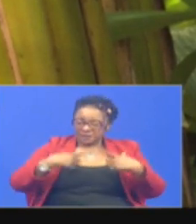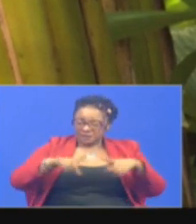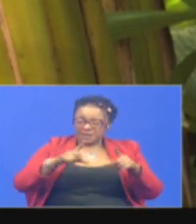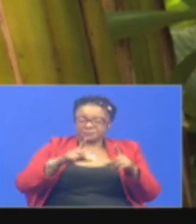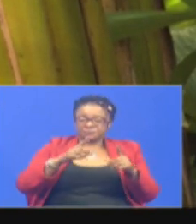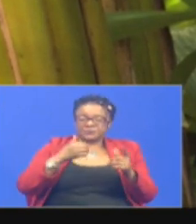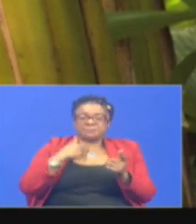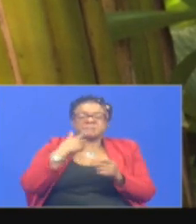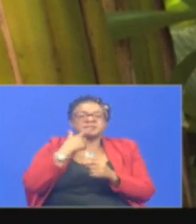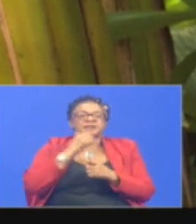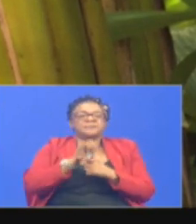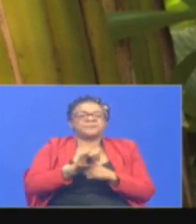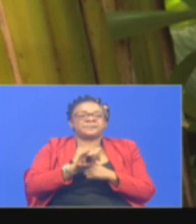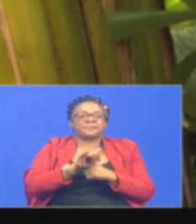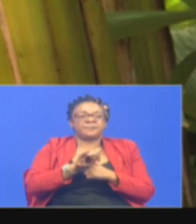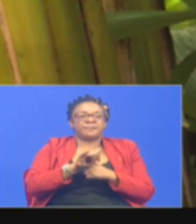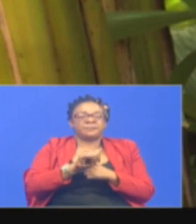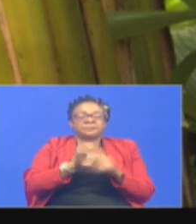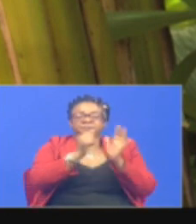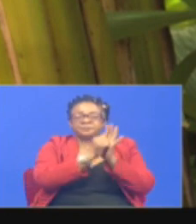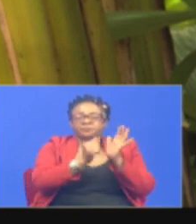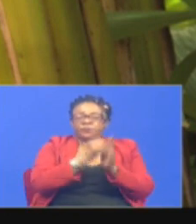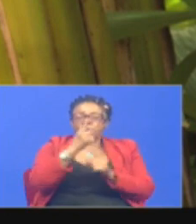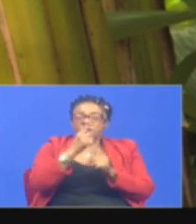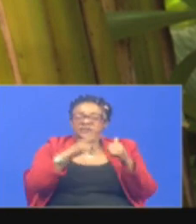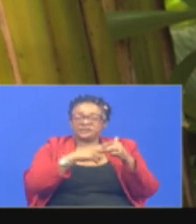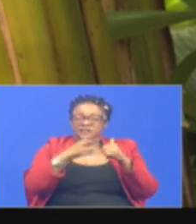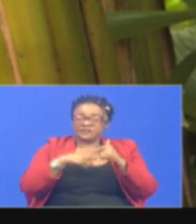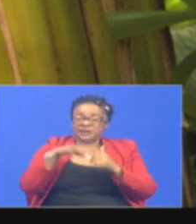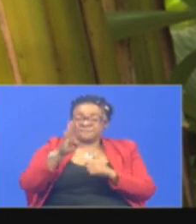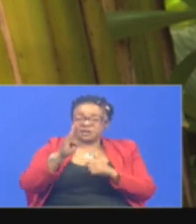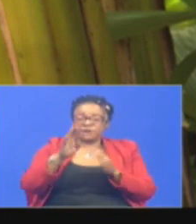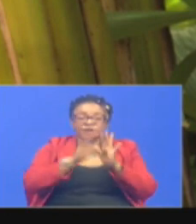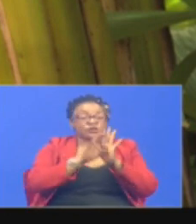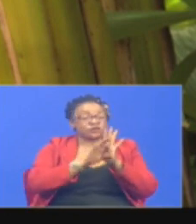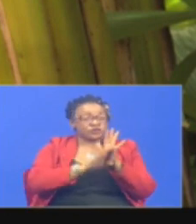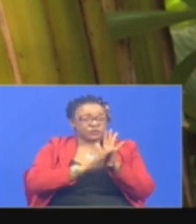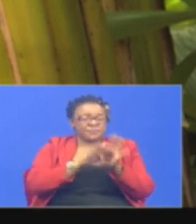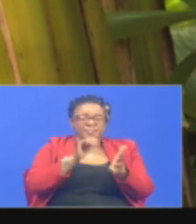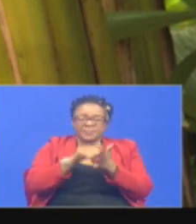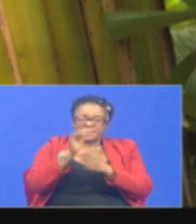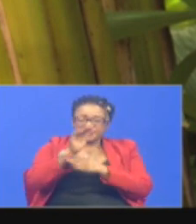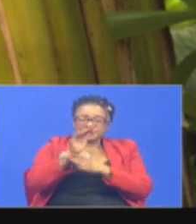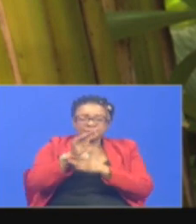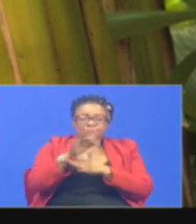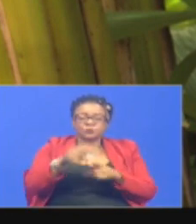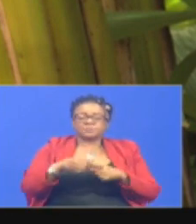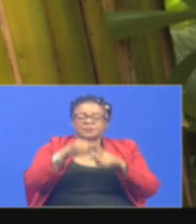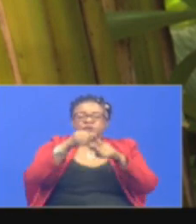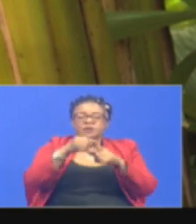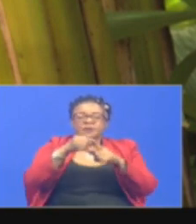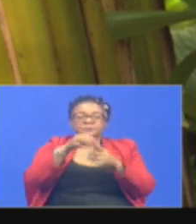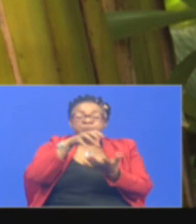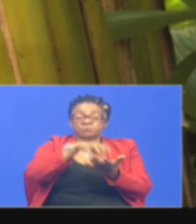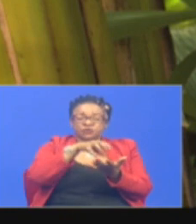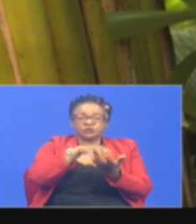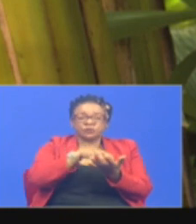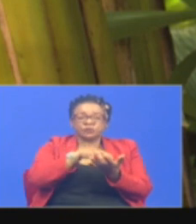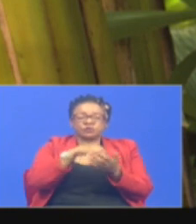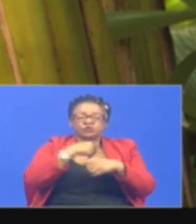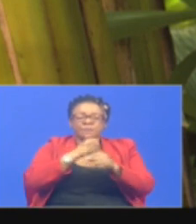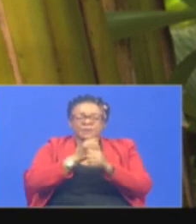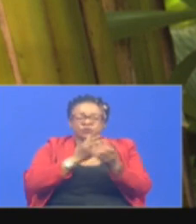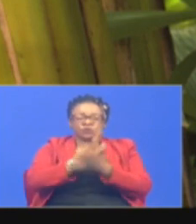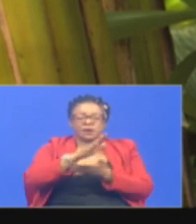this. Article 177B of the Constitution that calls for special seat members necessary to ensure not more